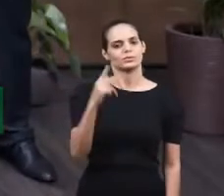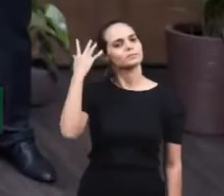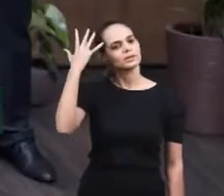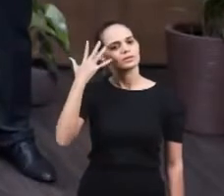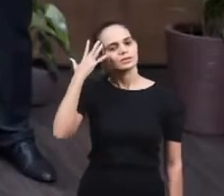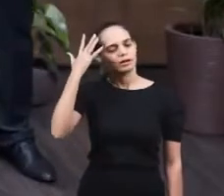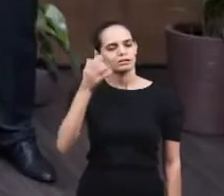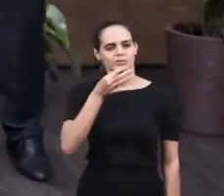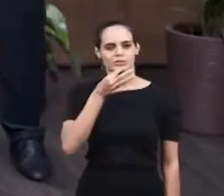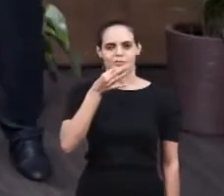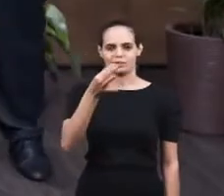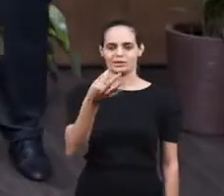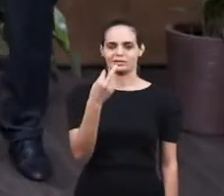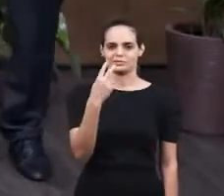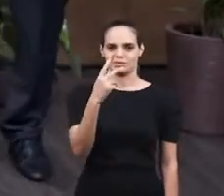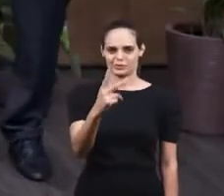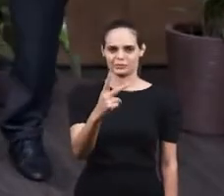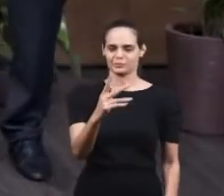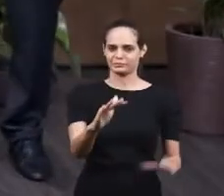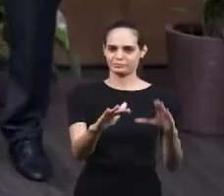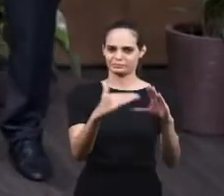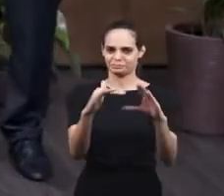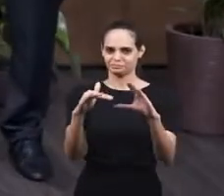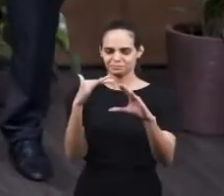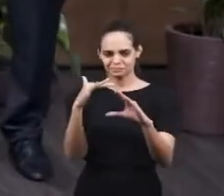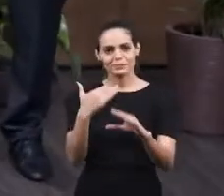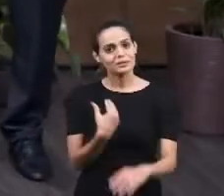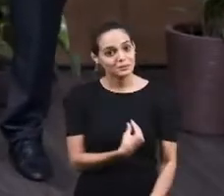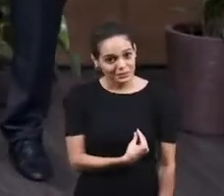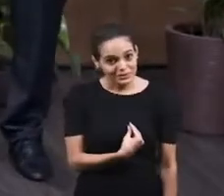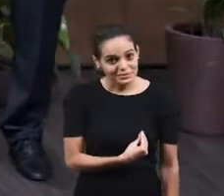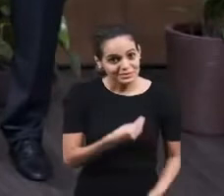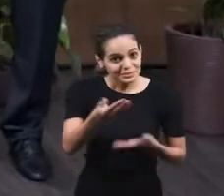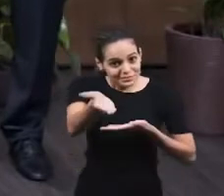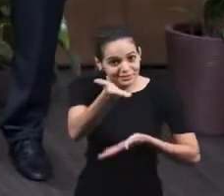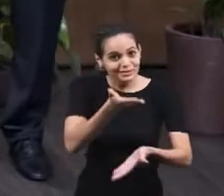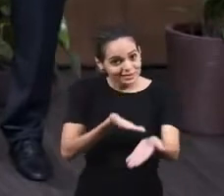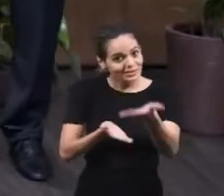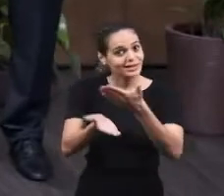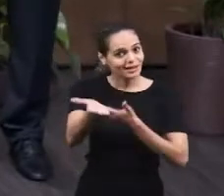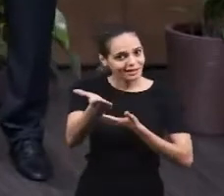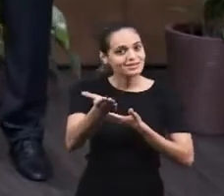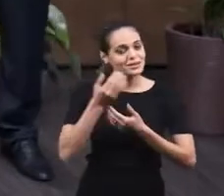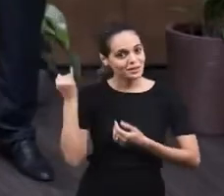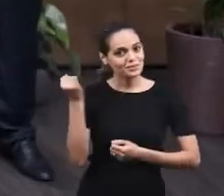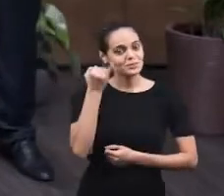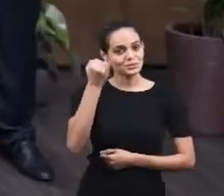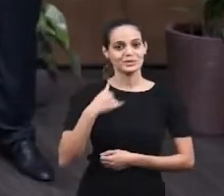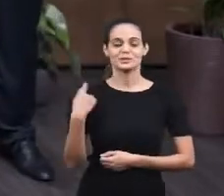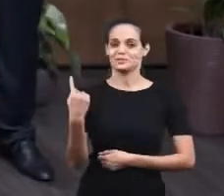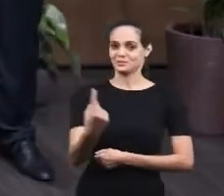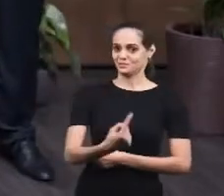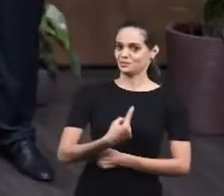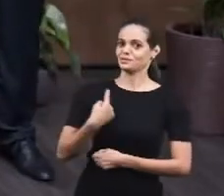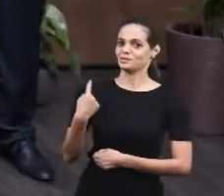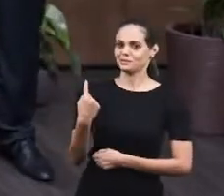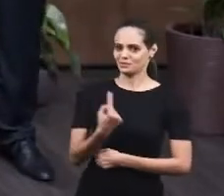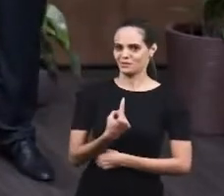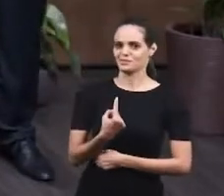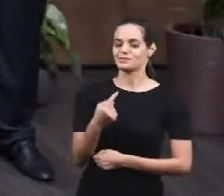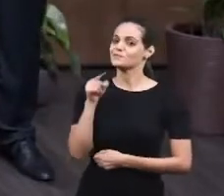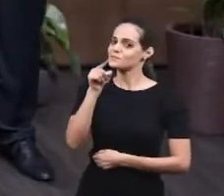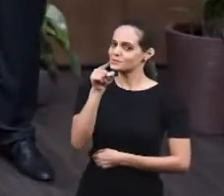us your message and your comment. Take part. Join us. It's very important to all of